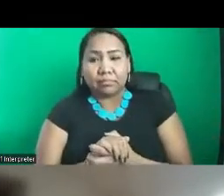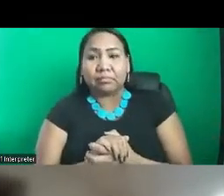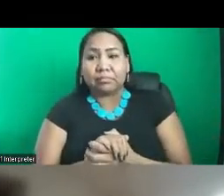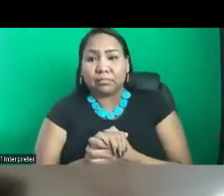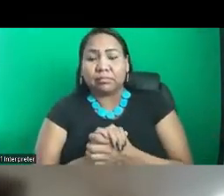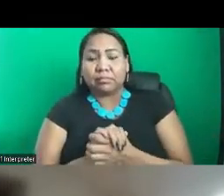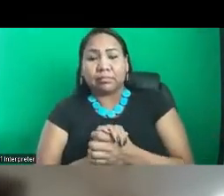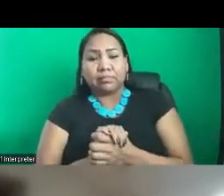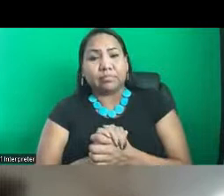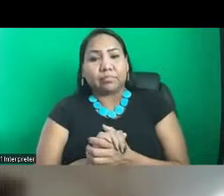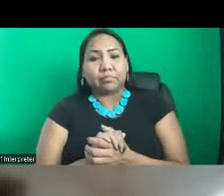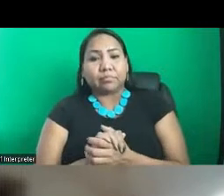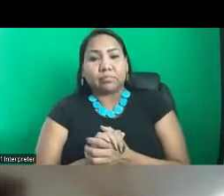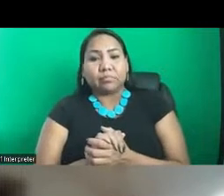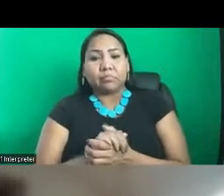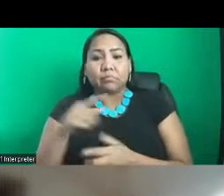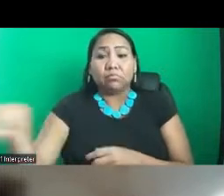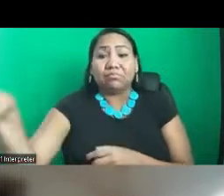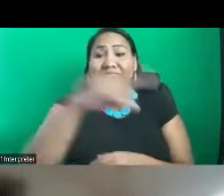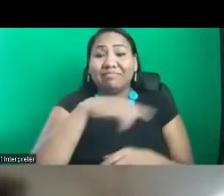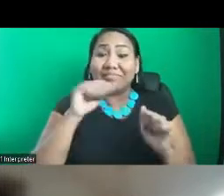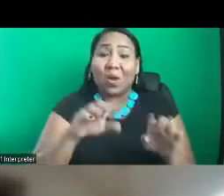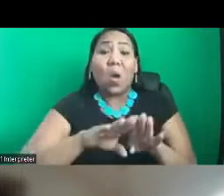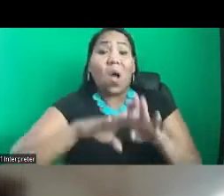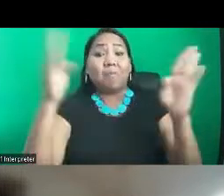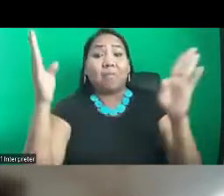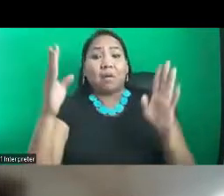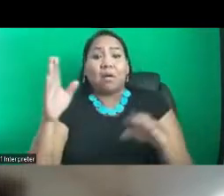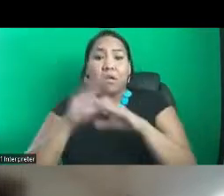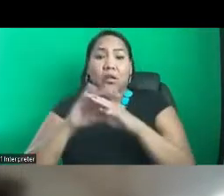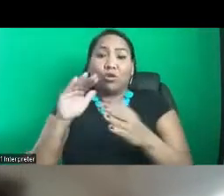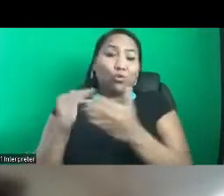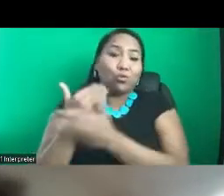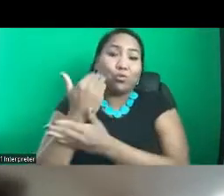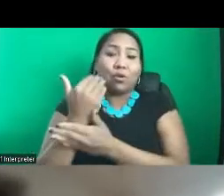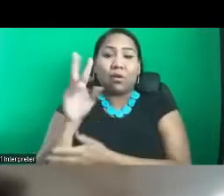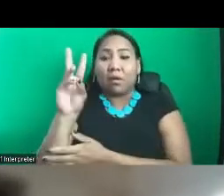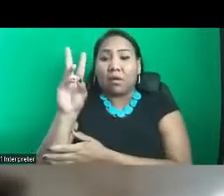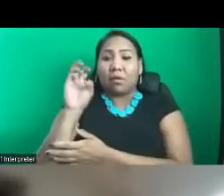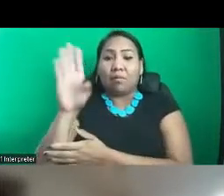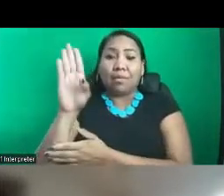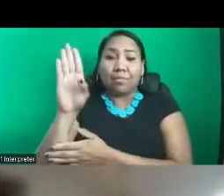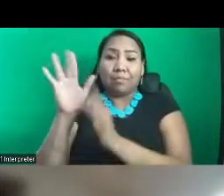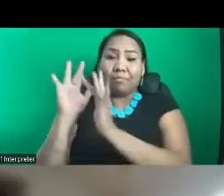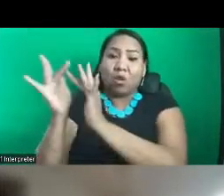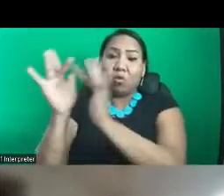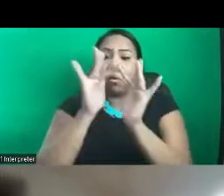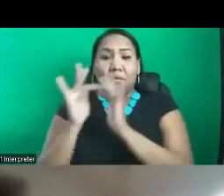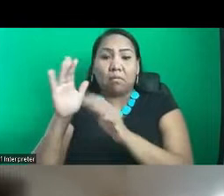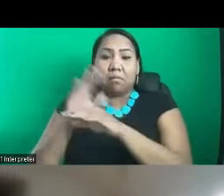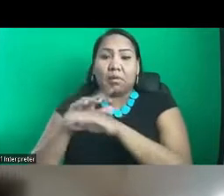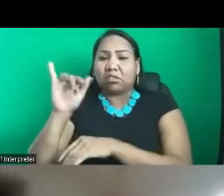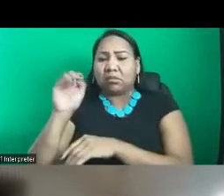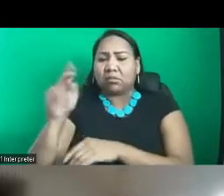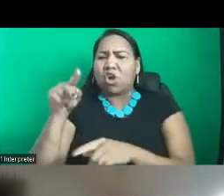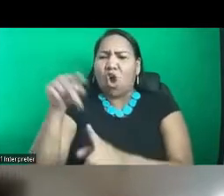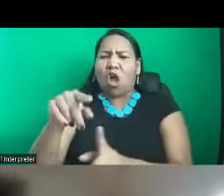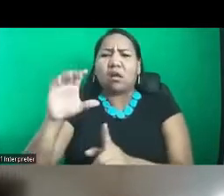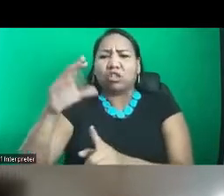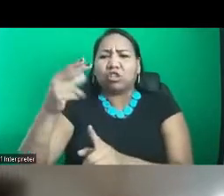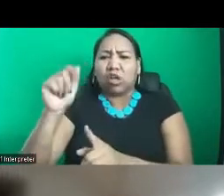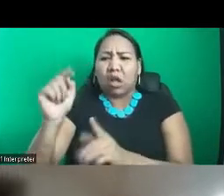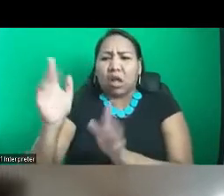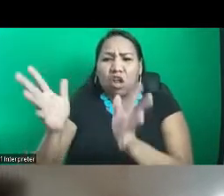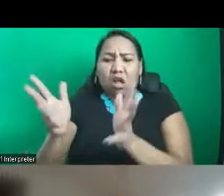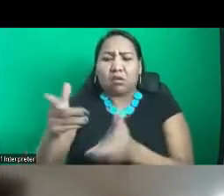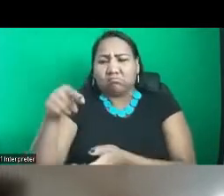web page in a new browser, and the link has been posted in the chat, or will be momentarily. Once the